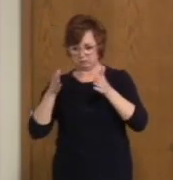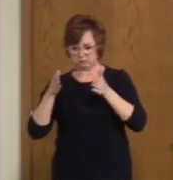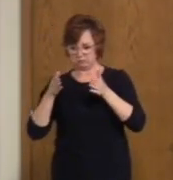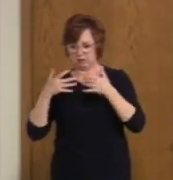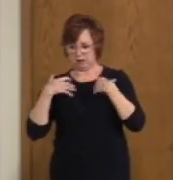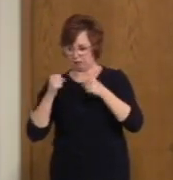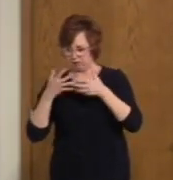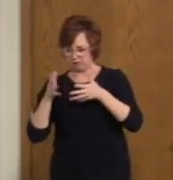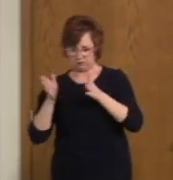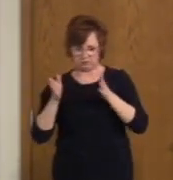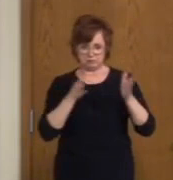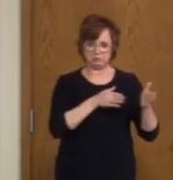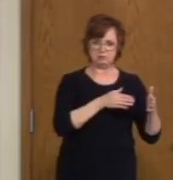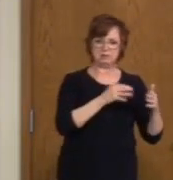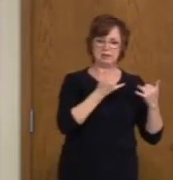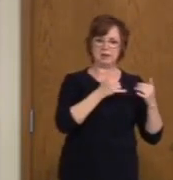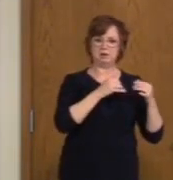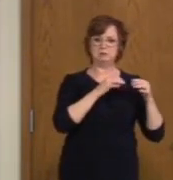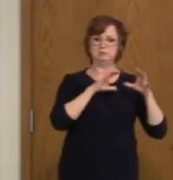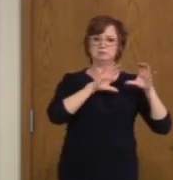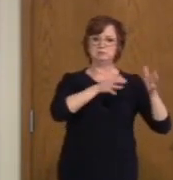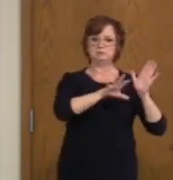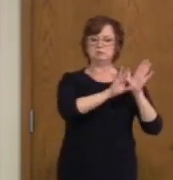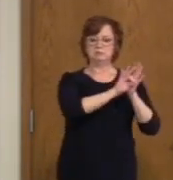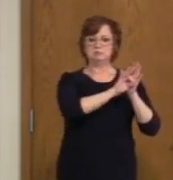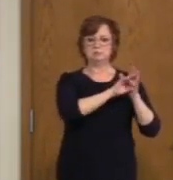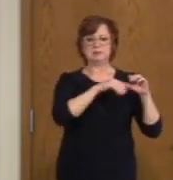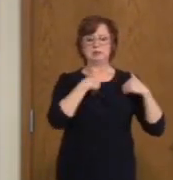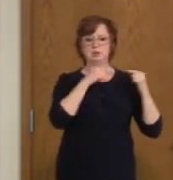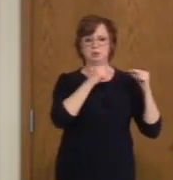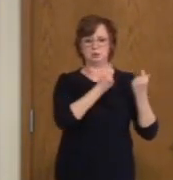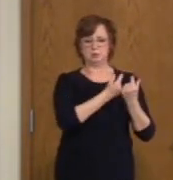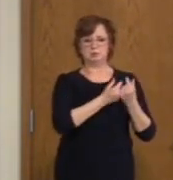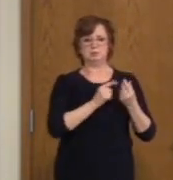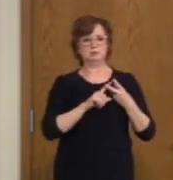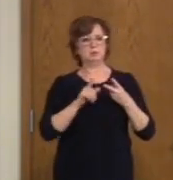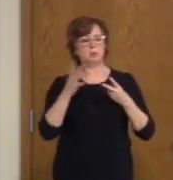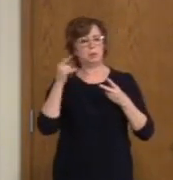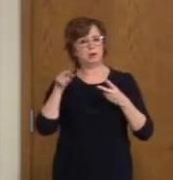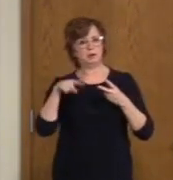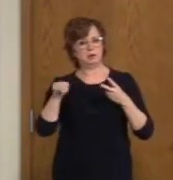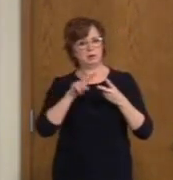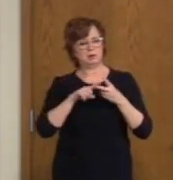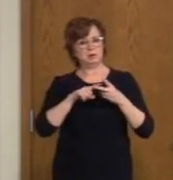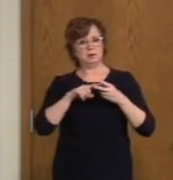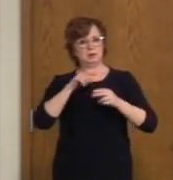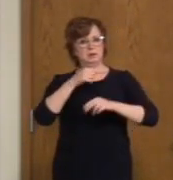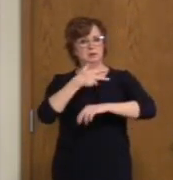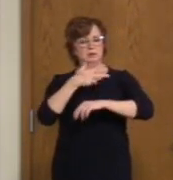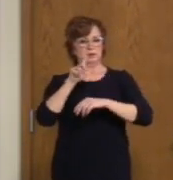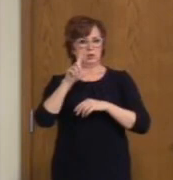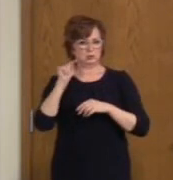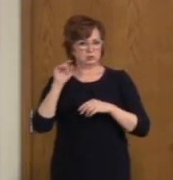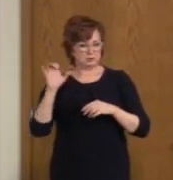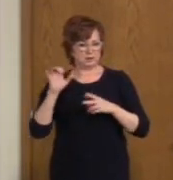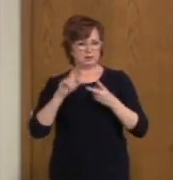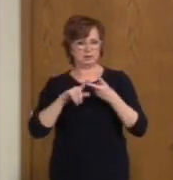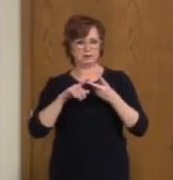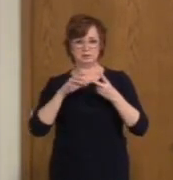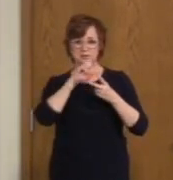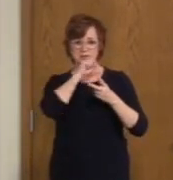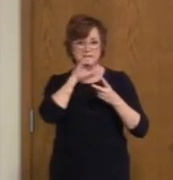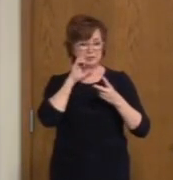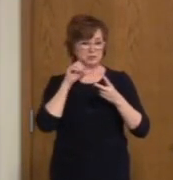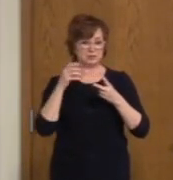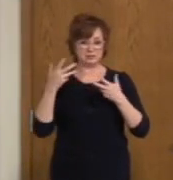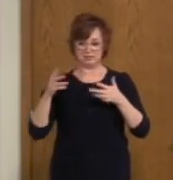had their second shot. And we aren't seeing outbreaks in our long-term care homes, most certainly not seeing outbreaks with our long-term care residents,